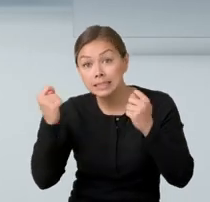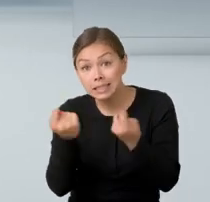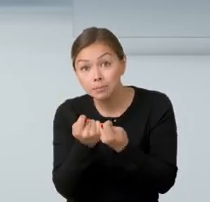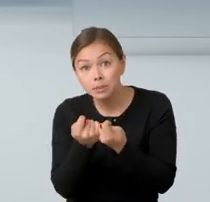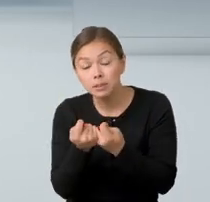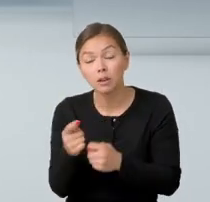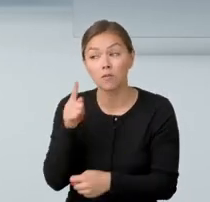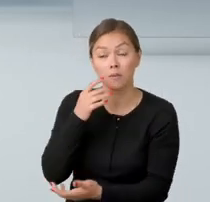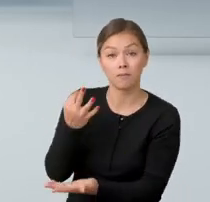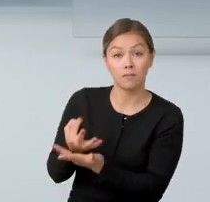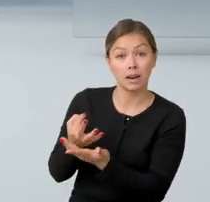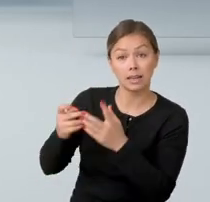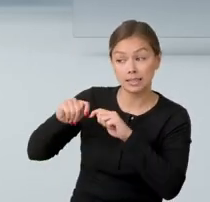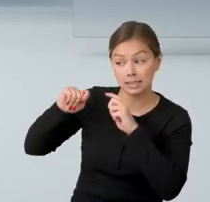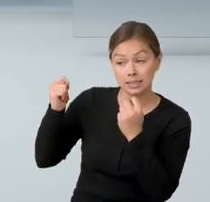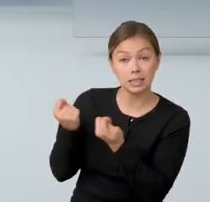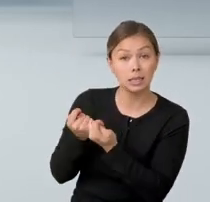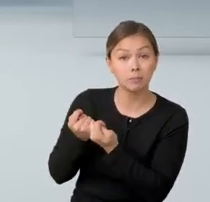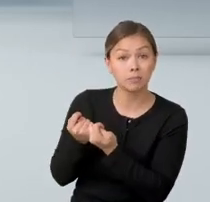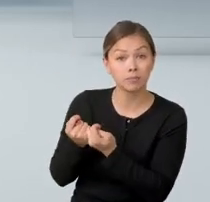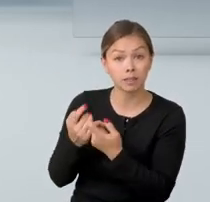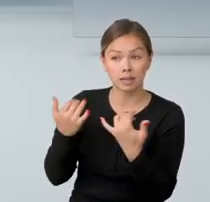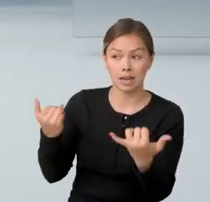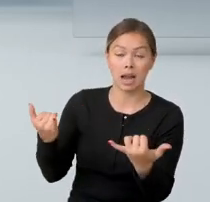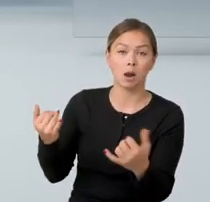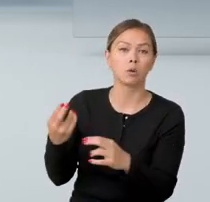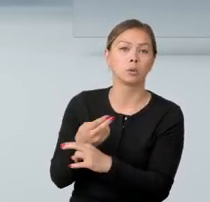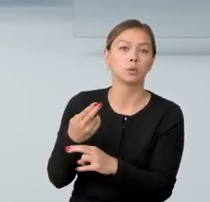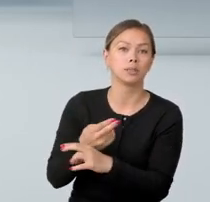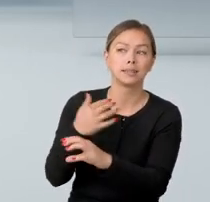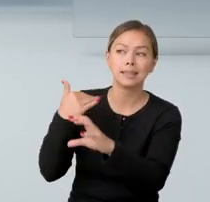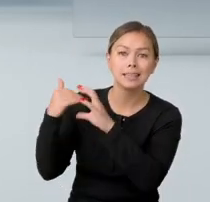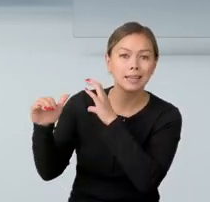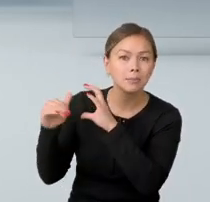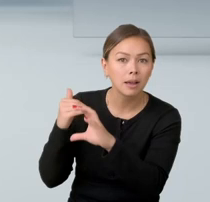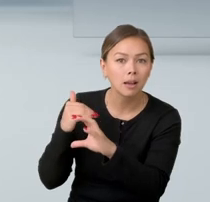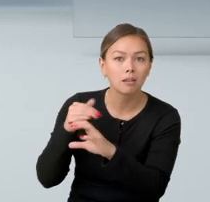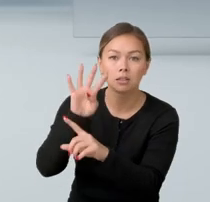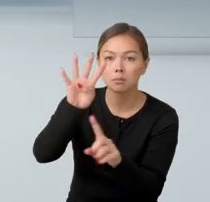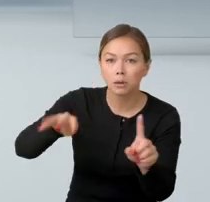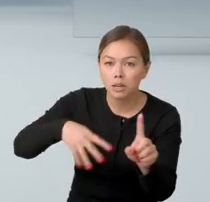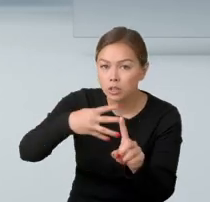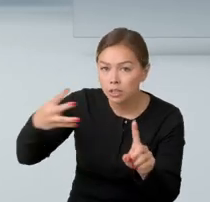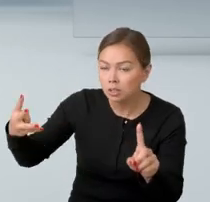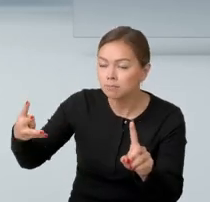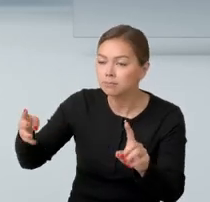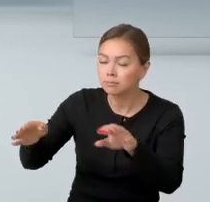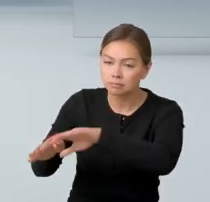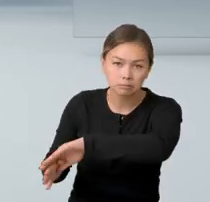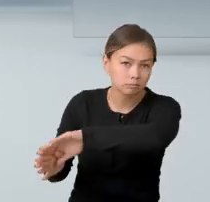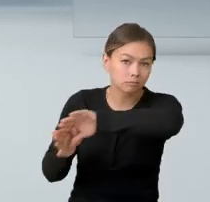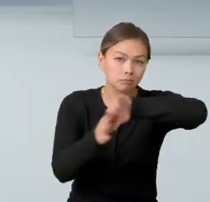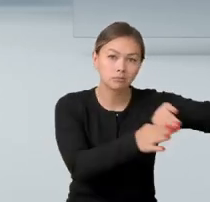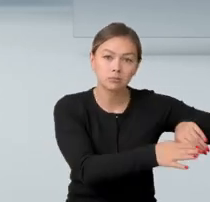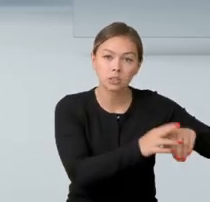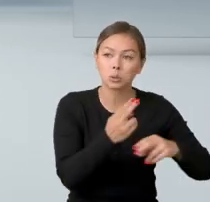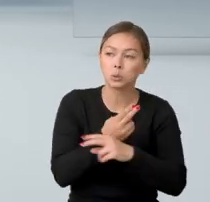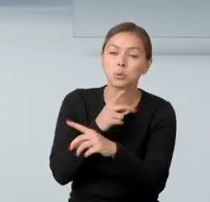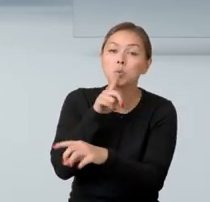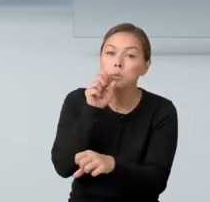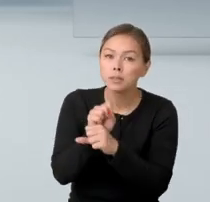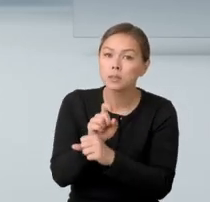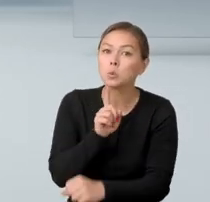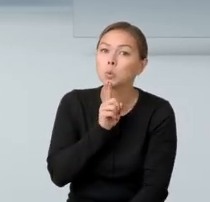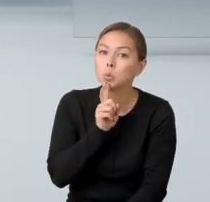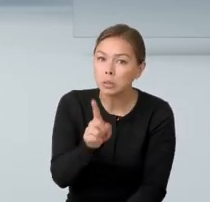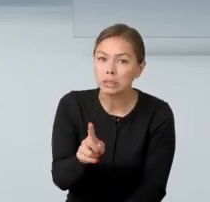and for our finance team we have this big shift so now they are using uh Outlook and spreadsheets